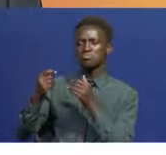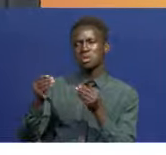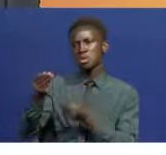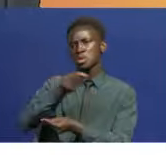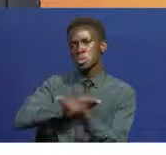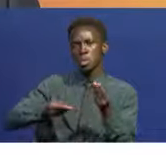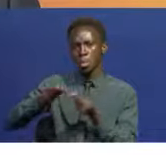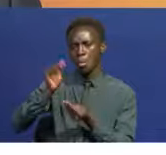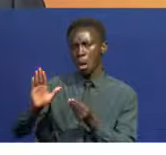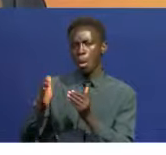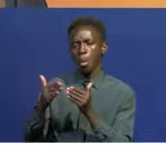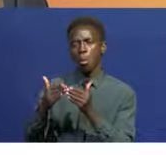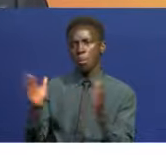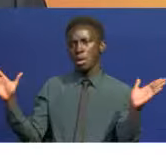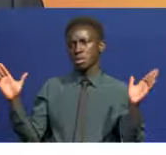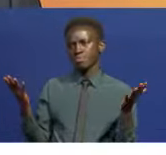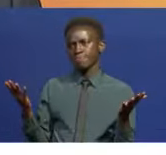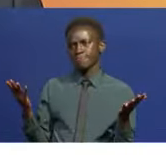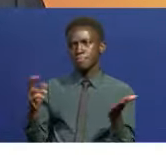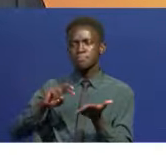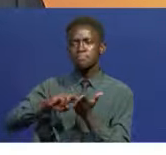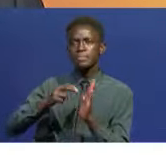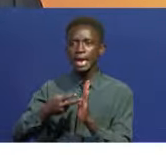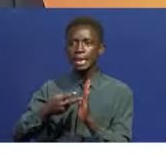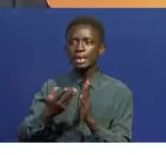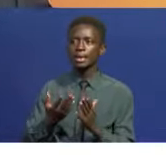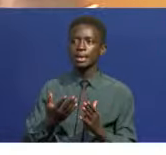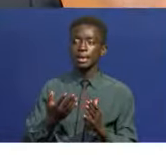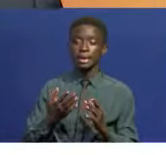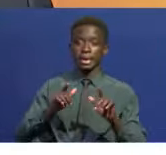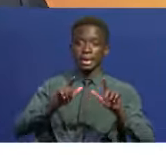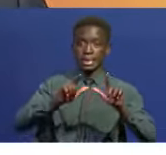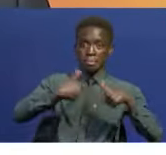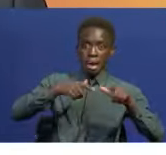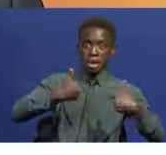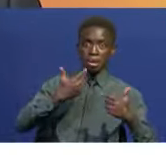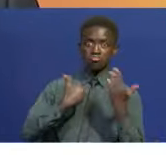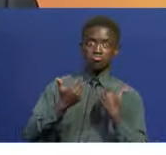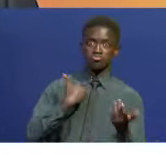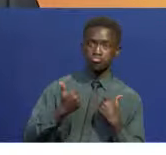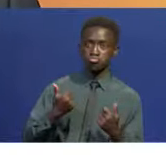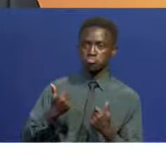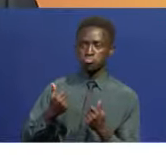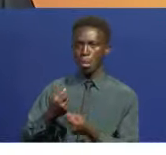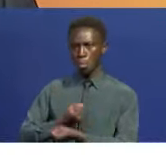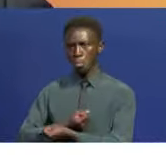they leave forces of demand and supply to regulate the economy.